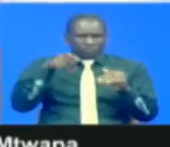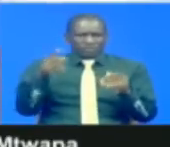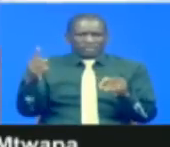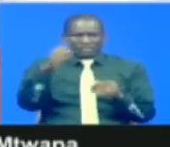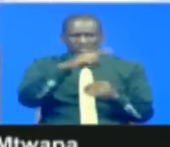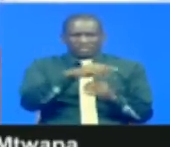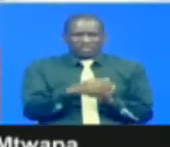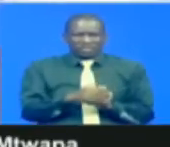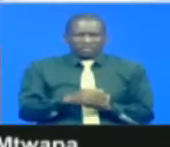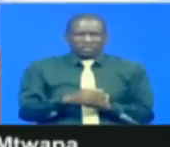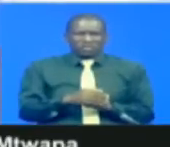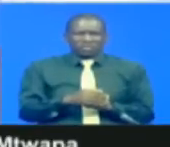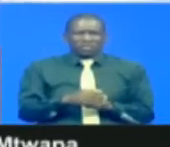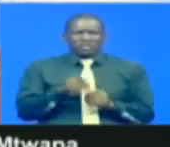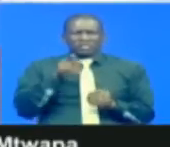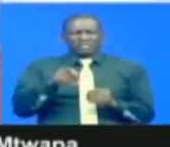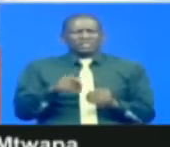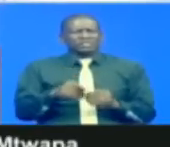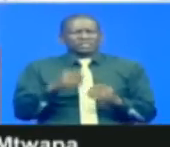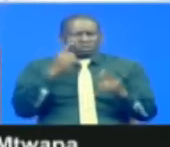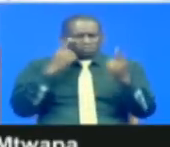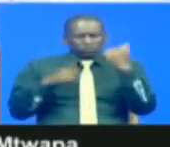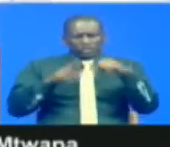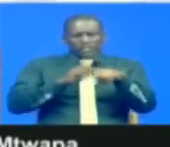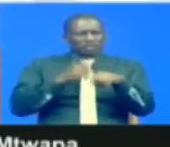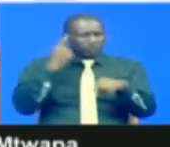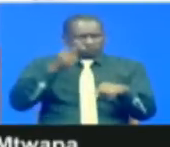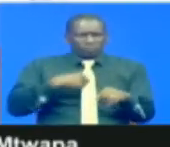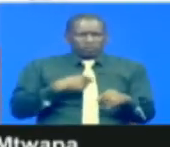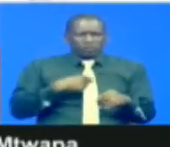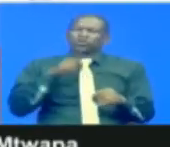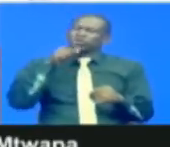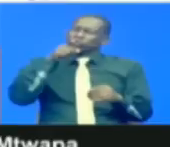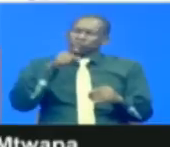This was a very dark time for me because you were my everything.